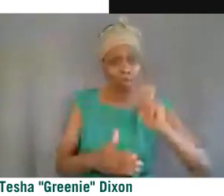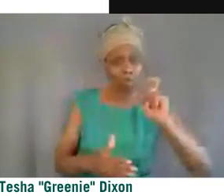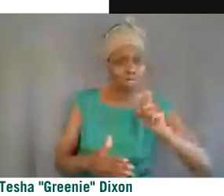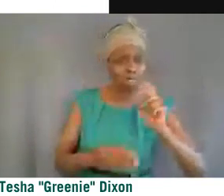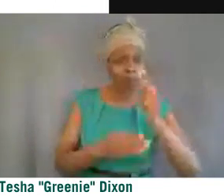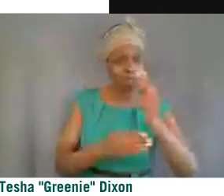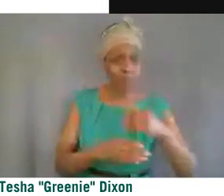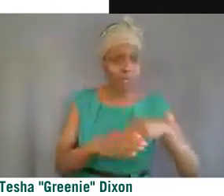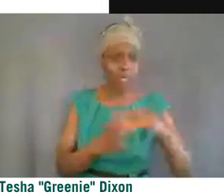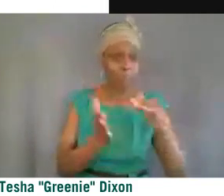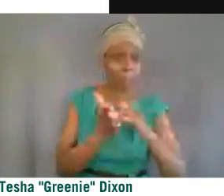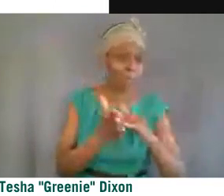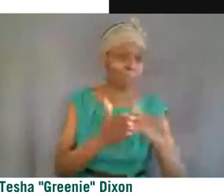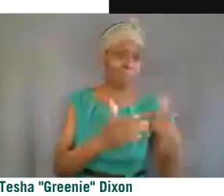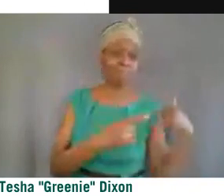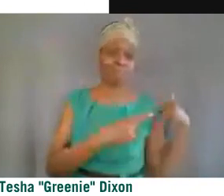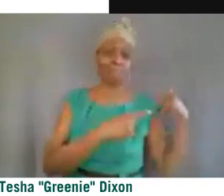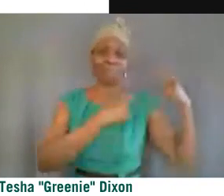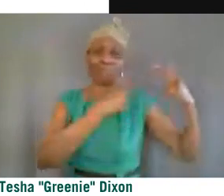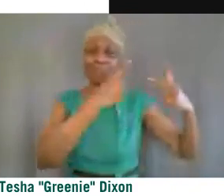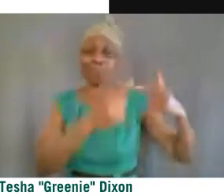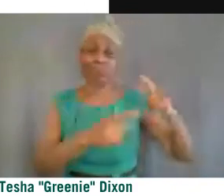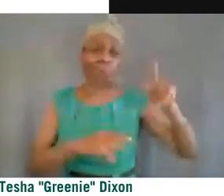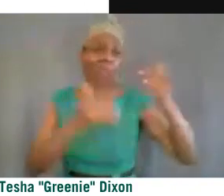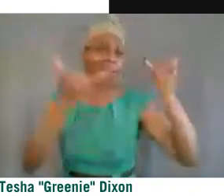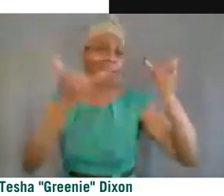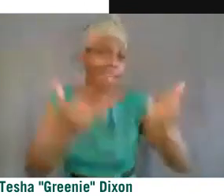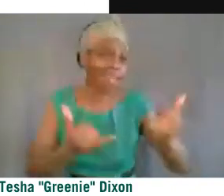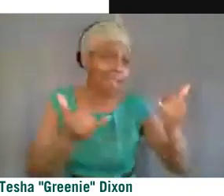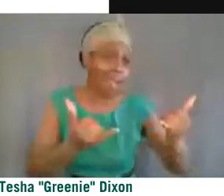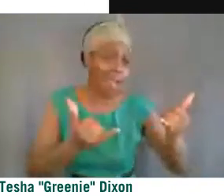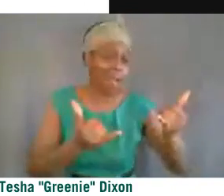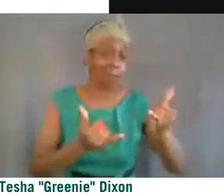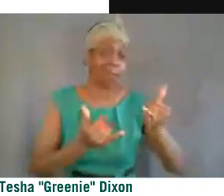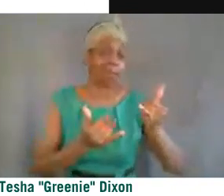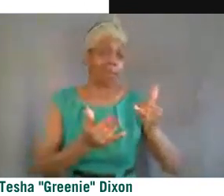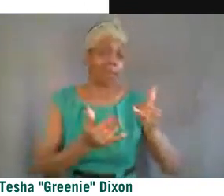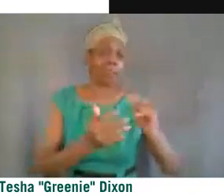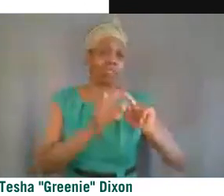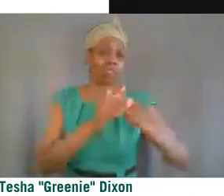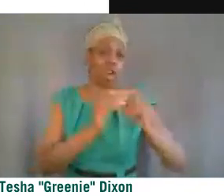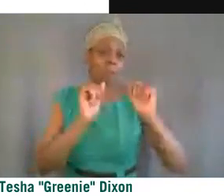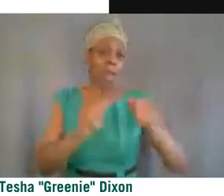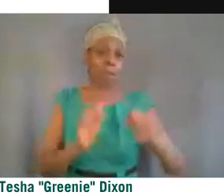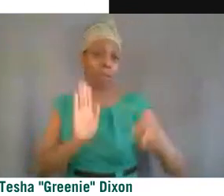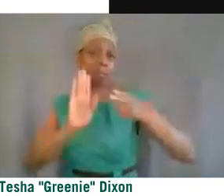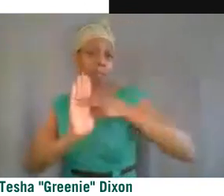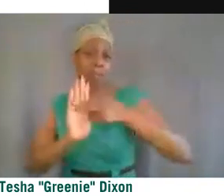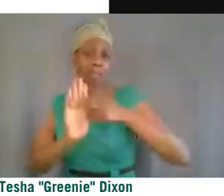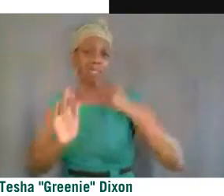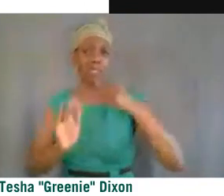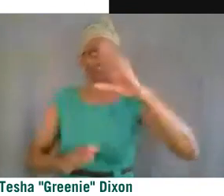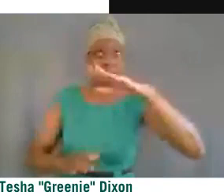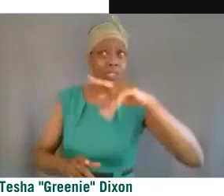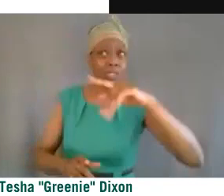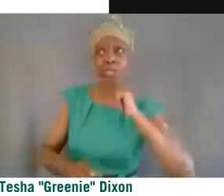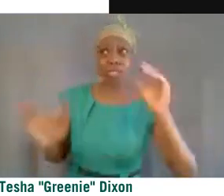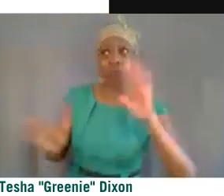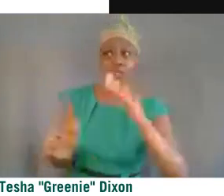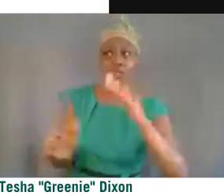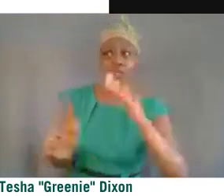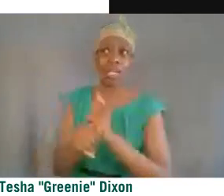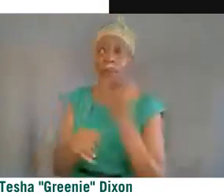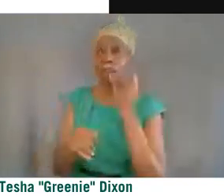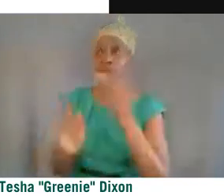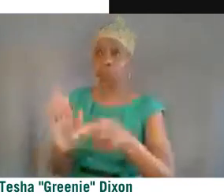in medicine all along, where we're only now being able to name it and really say that, hey, you're not doing your job as a doctor if you're